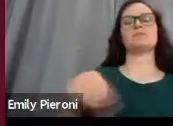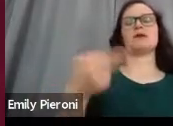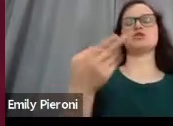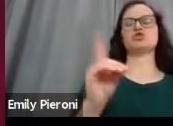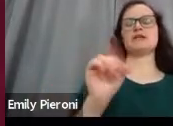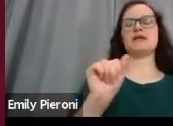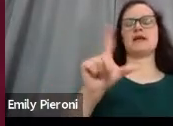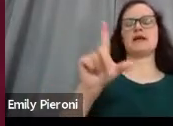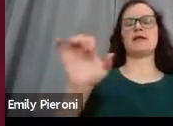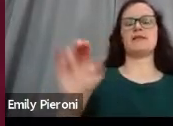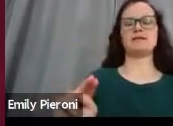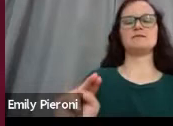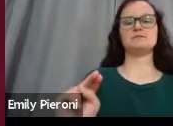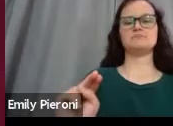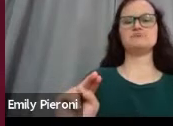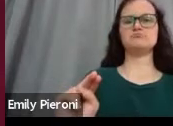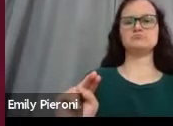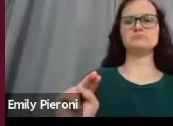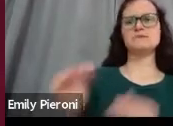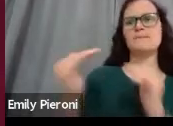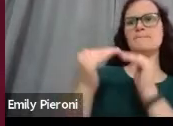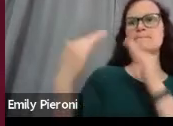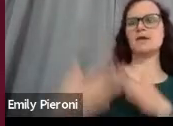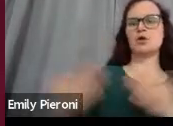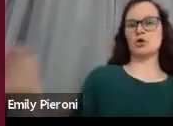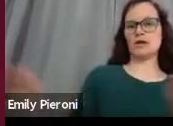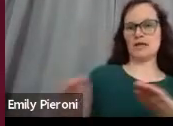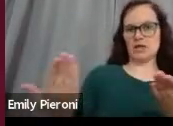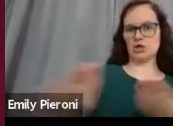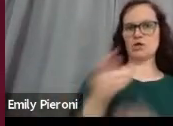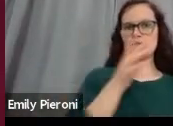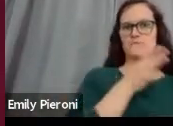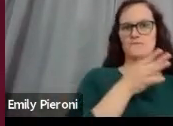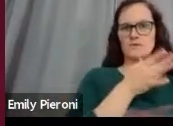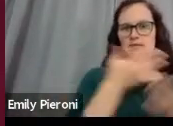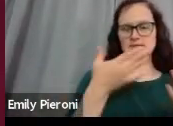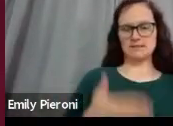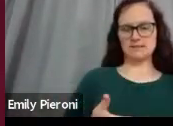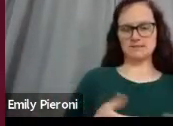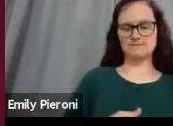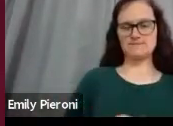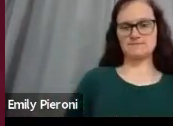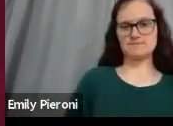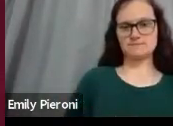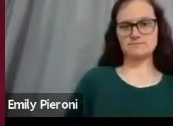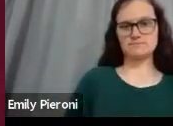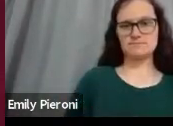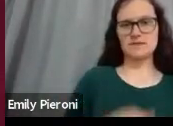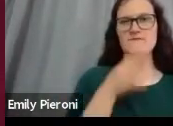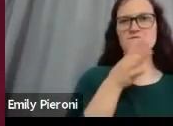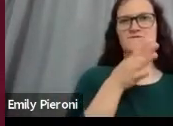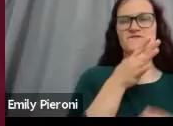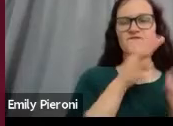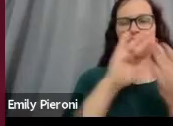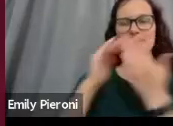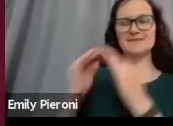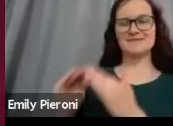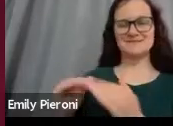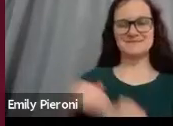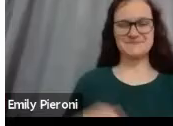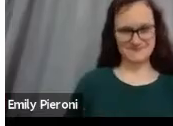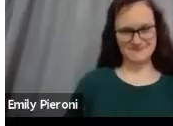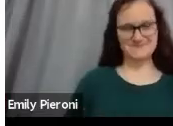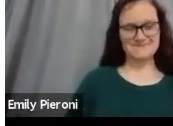colleague here at the Ag Science Center at Farmington, who's overseeing day-to-day work of the Poplar